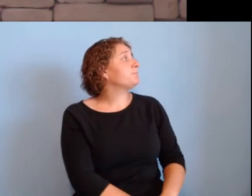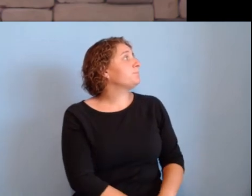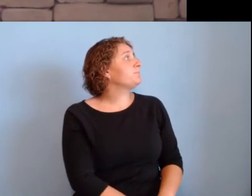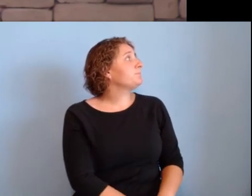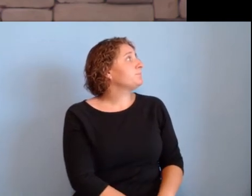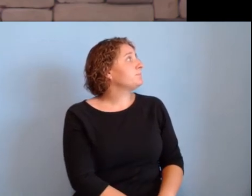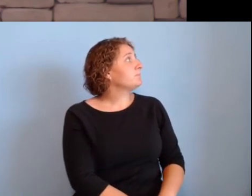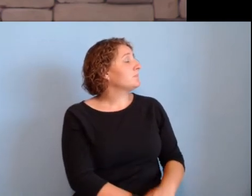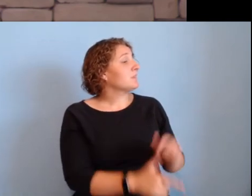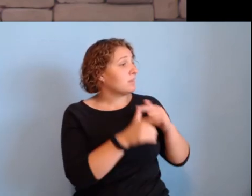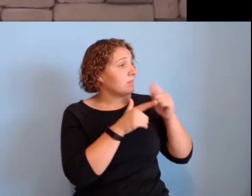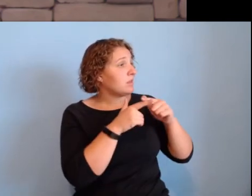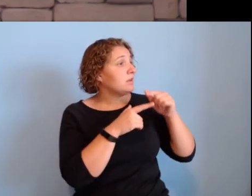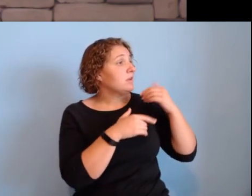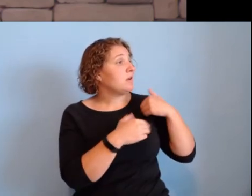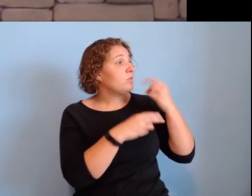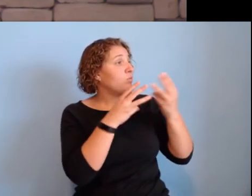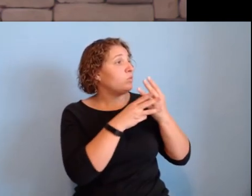And then came World War II.